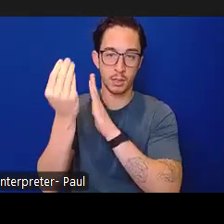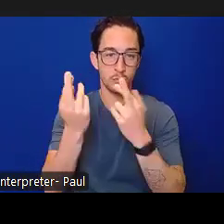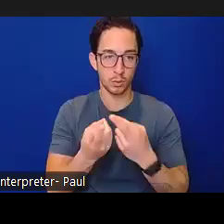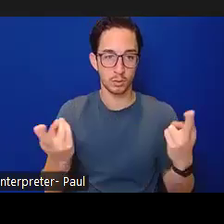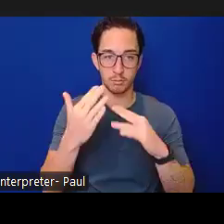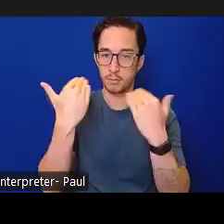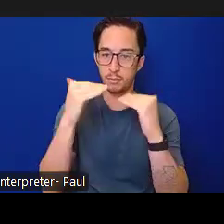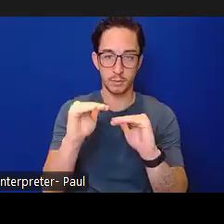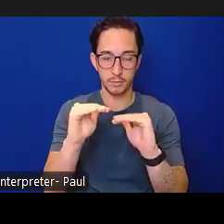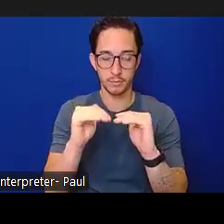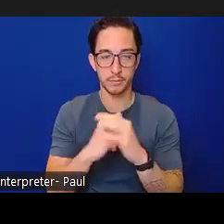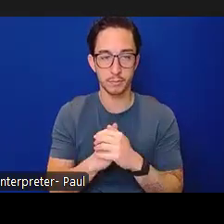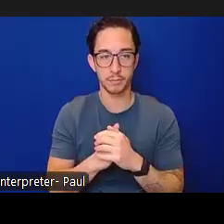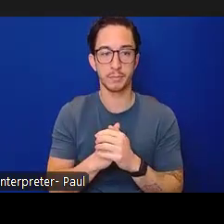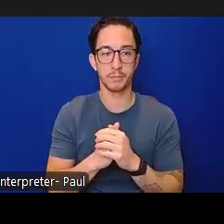resources.